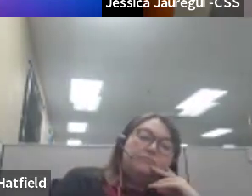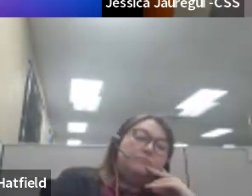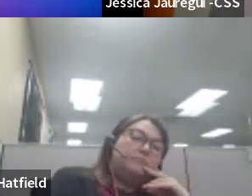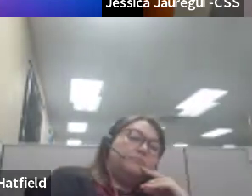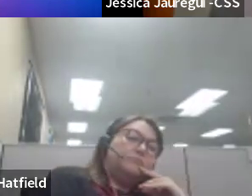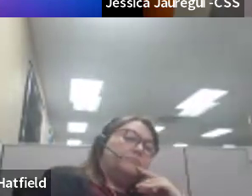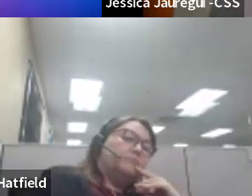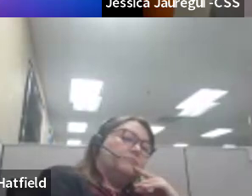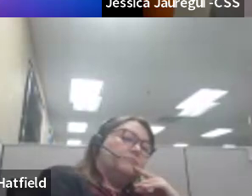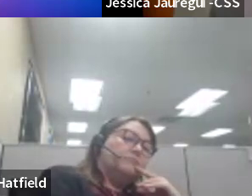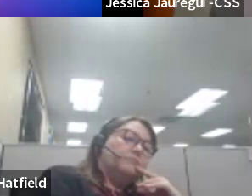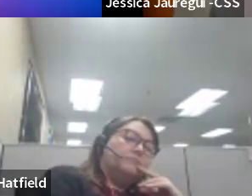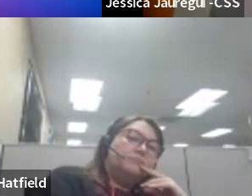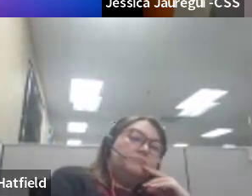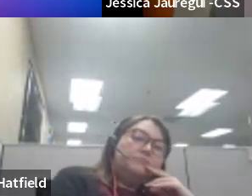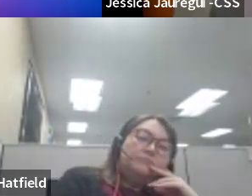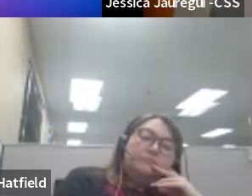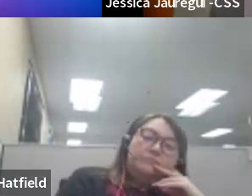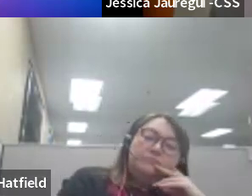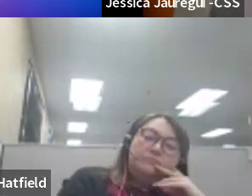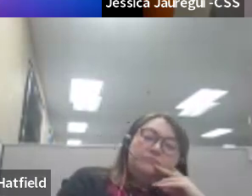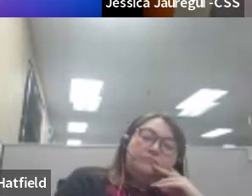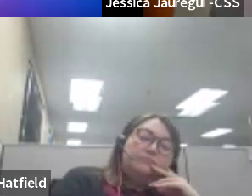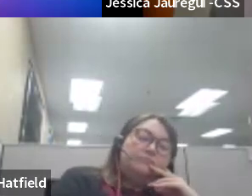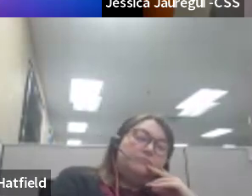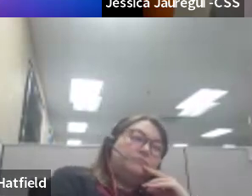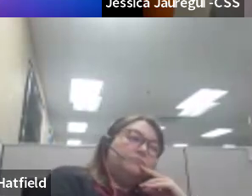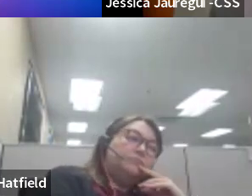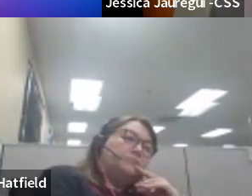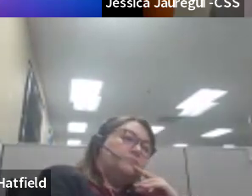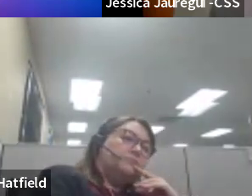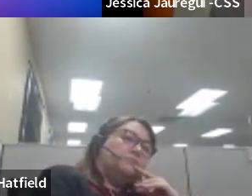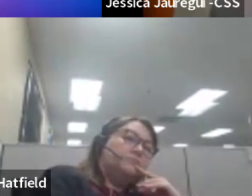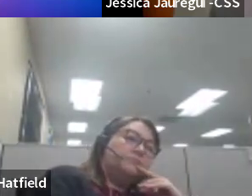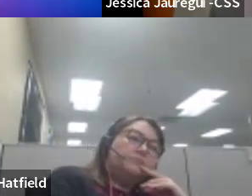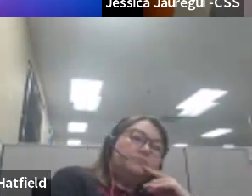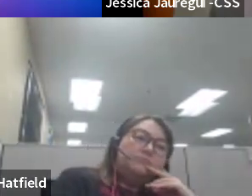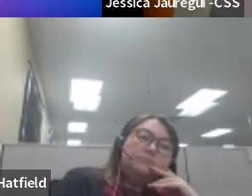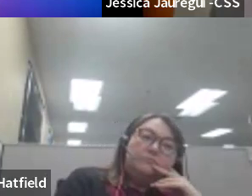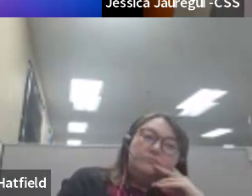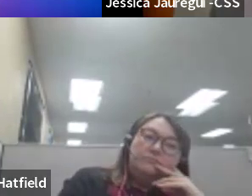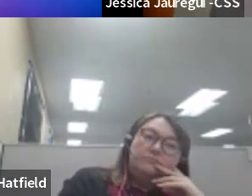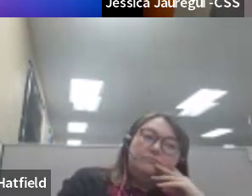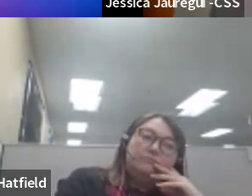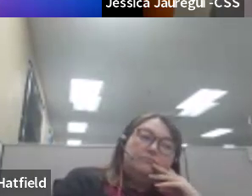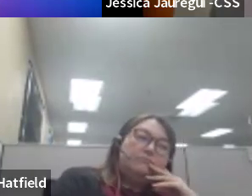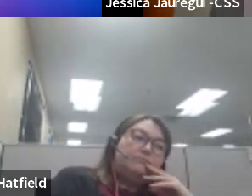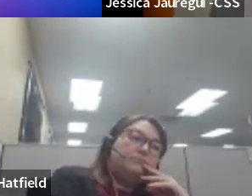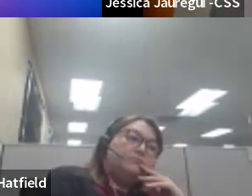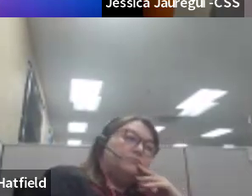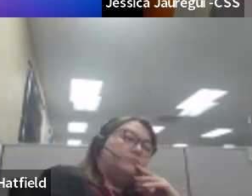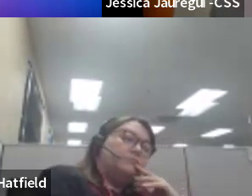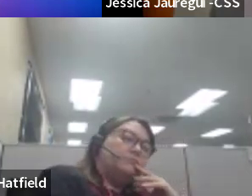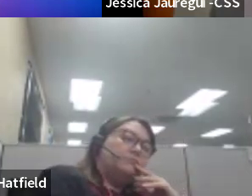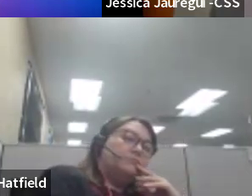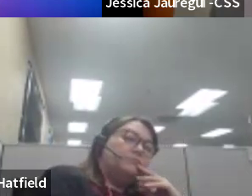have notes in front of you. So if you give me 1 second. Okay. So there should be a handout in the chat that